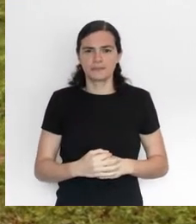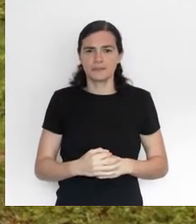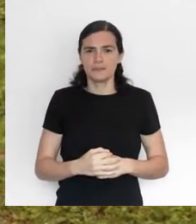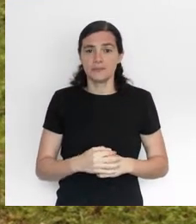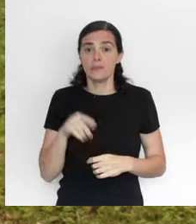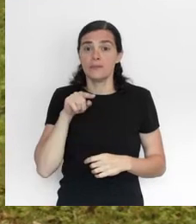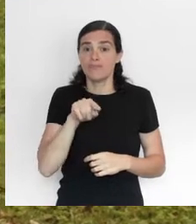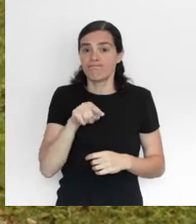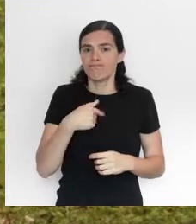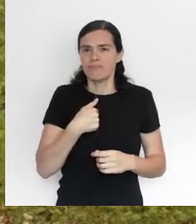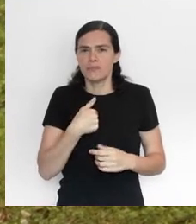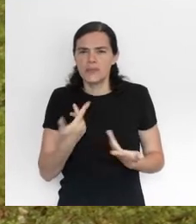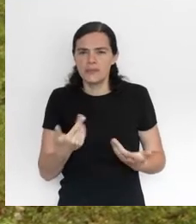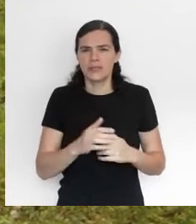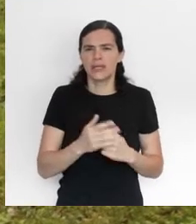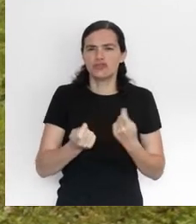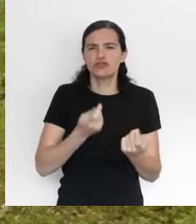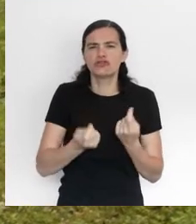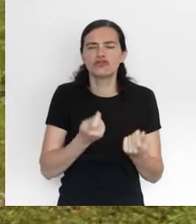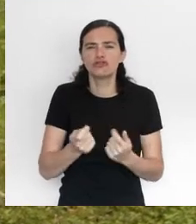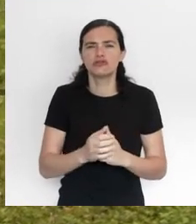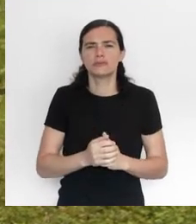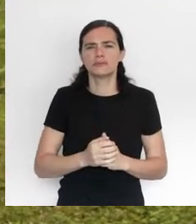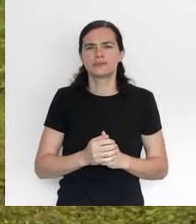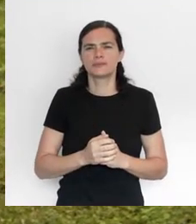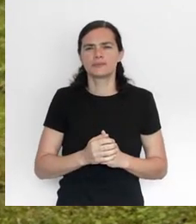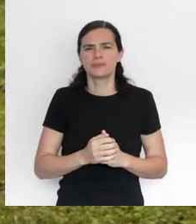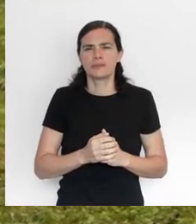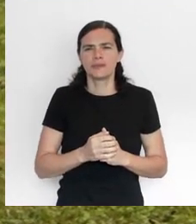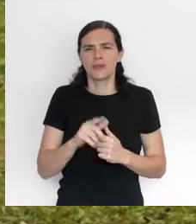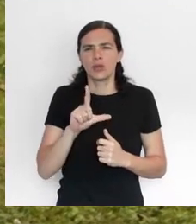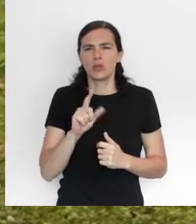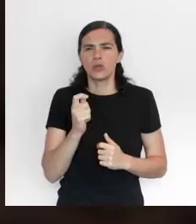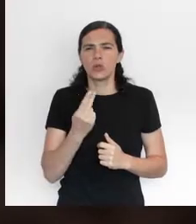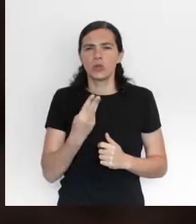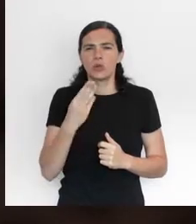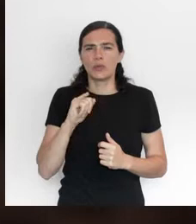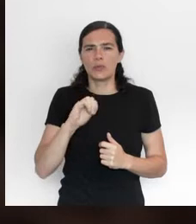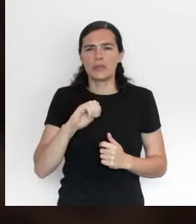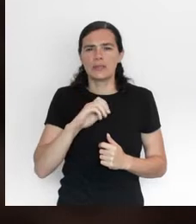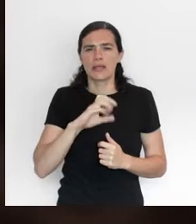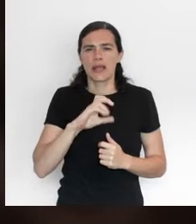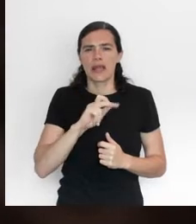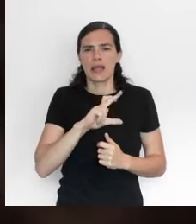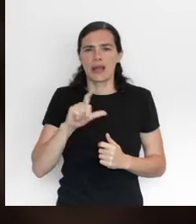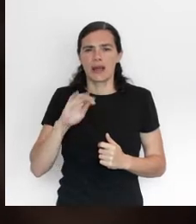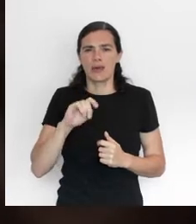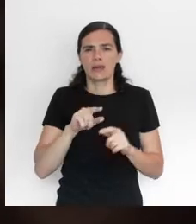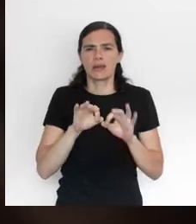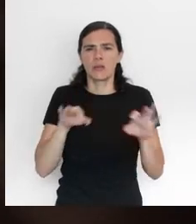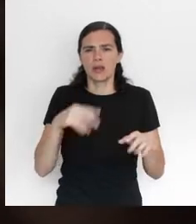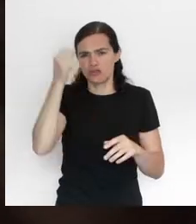around us. And in this way, for me, there is a little bit of Lewis Carroll